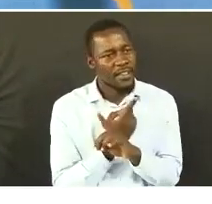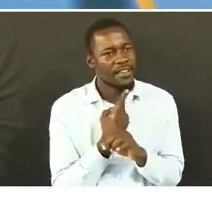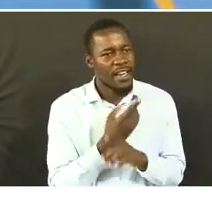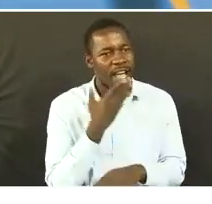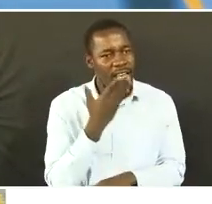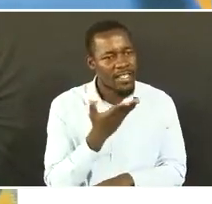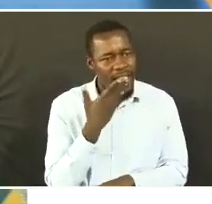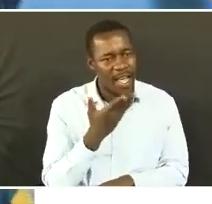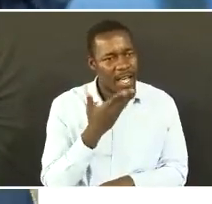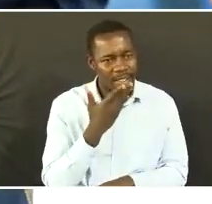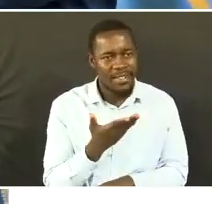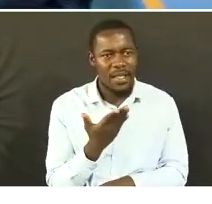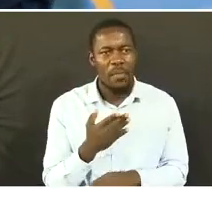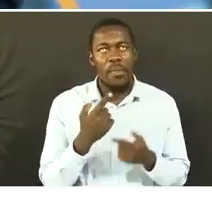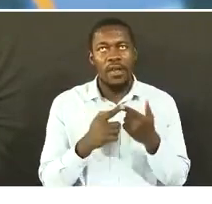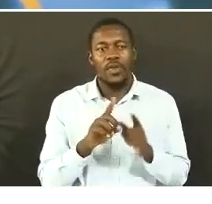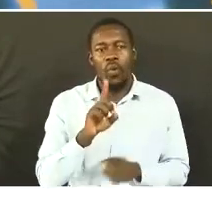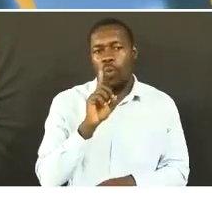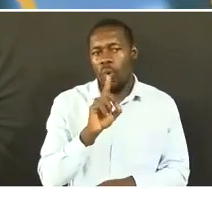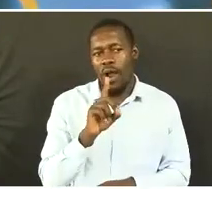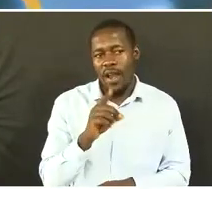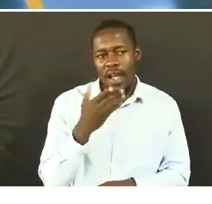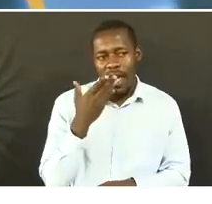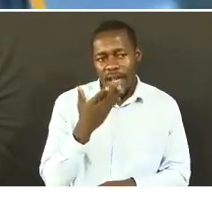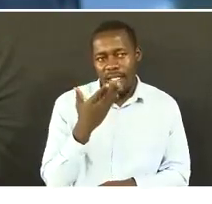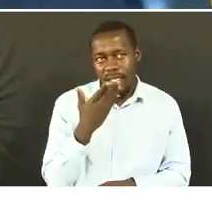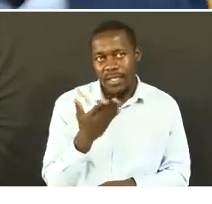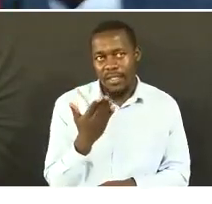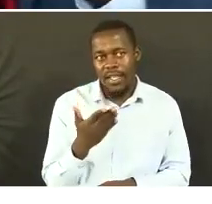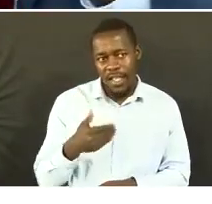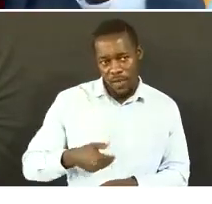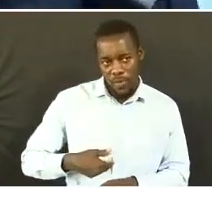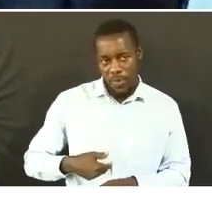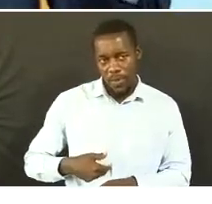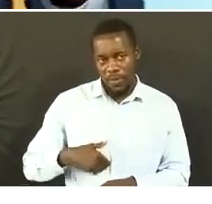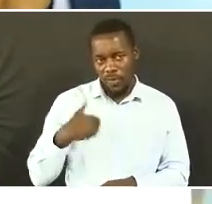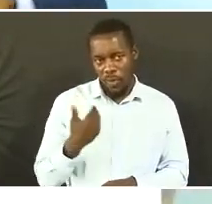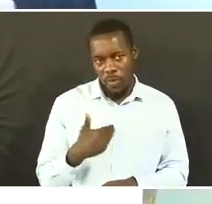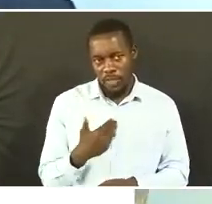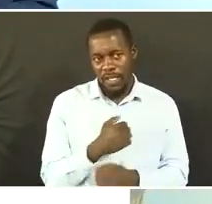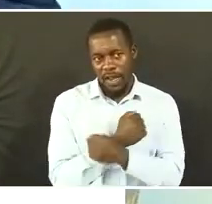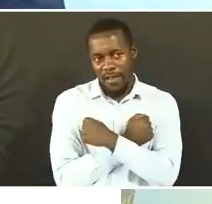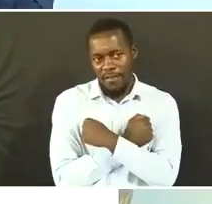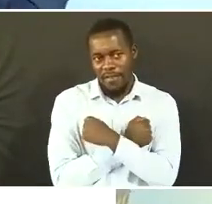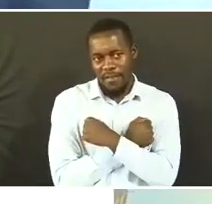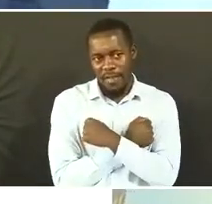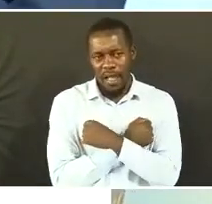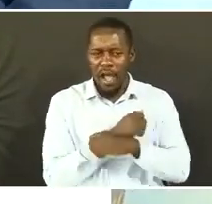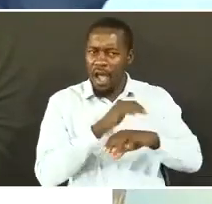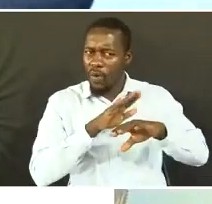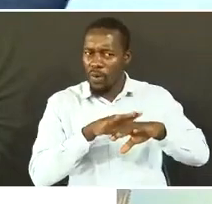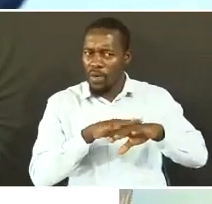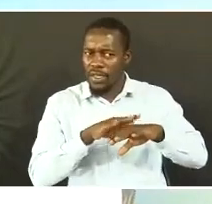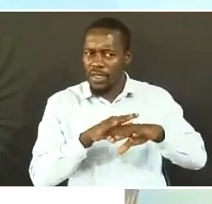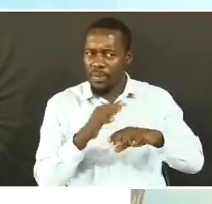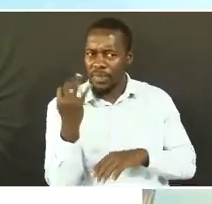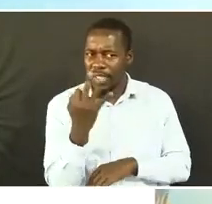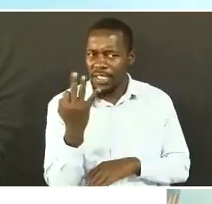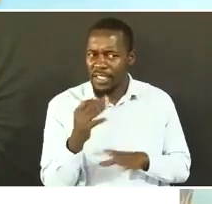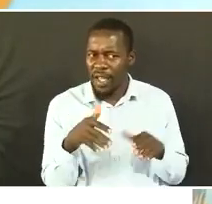the one common thread that I see in their responses from young people on what kind of sermon would appeal to them has